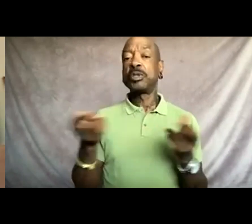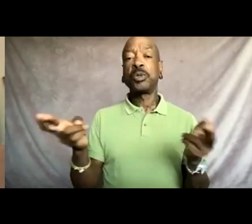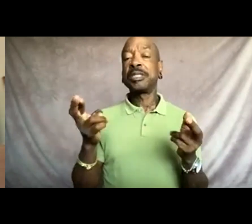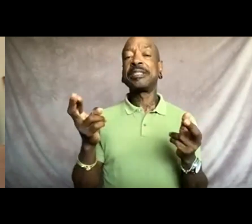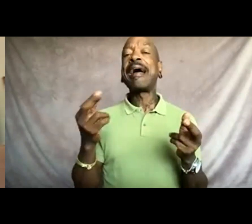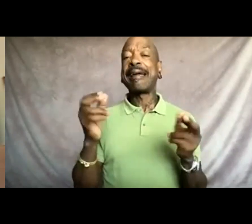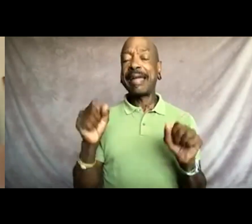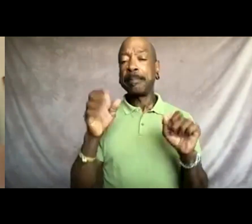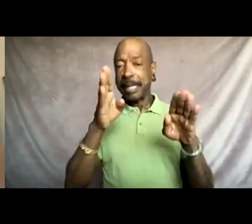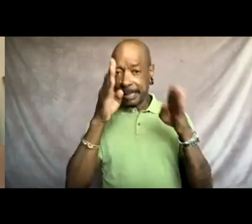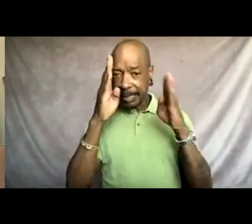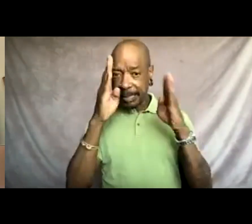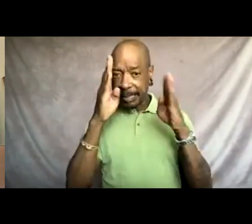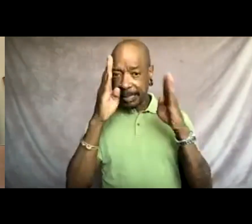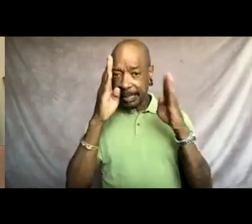to step in and enforce.